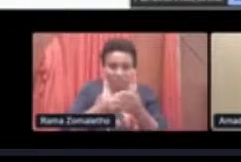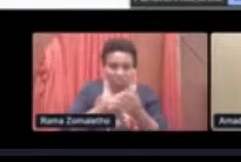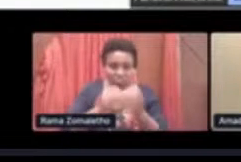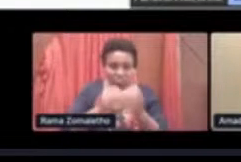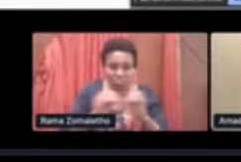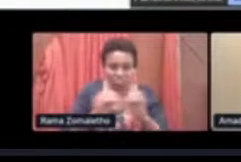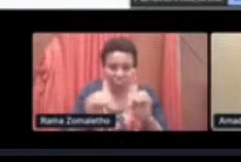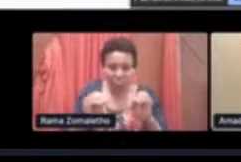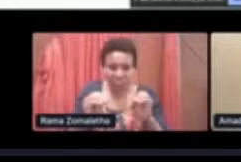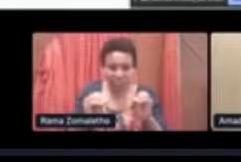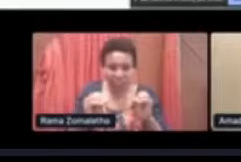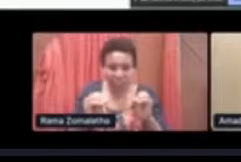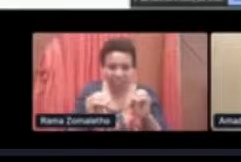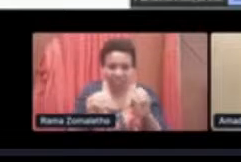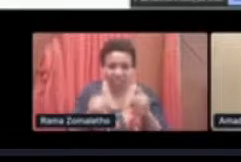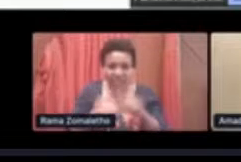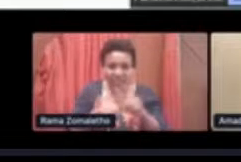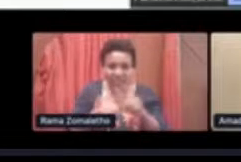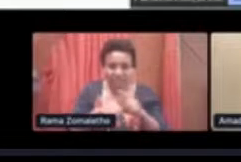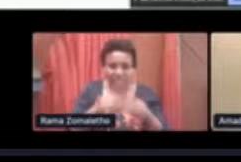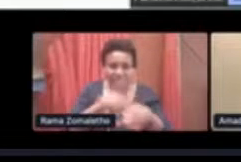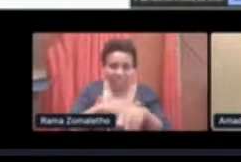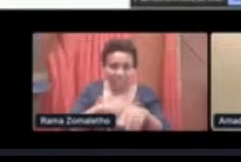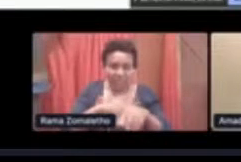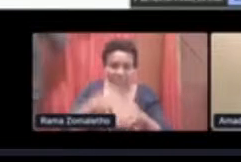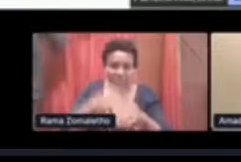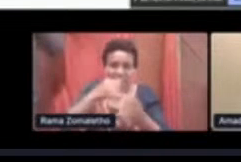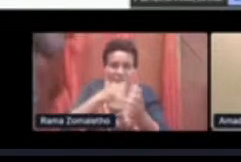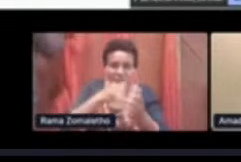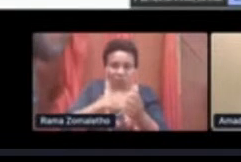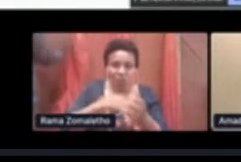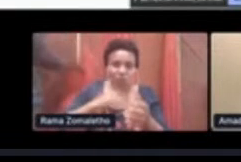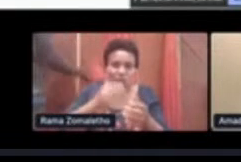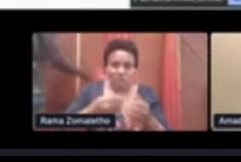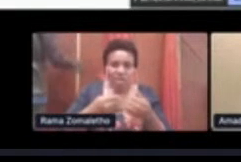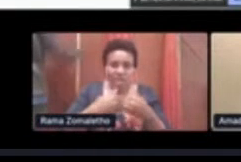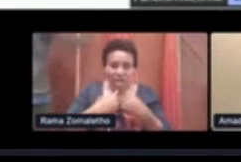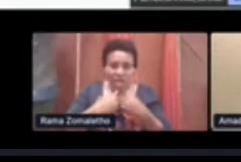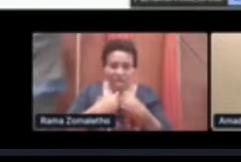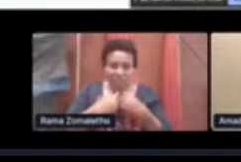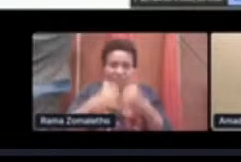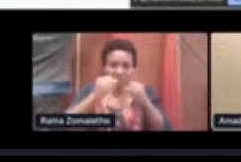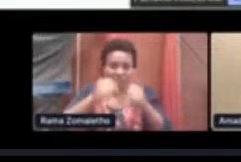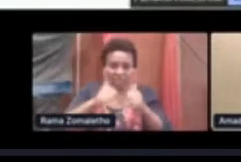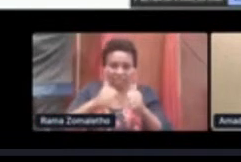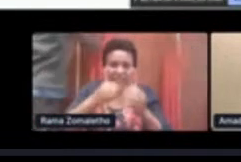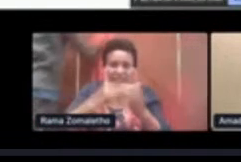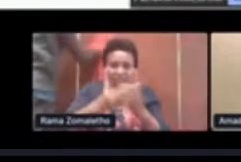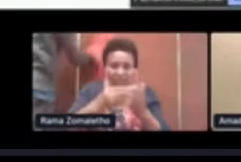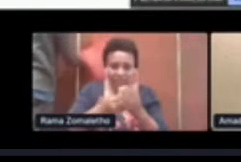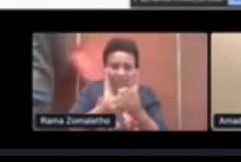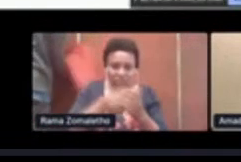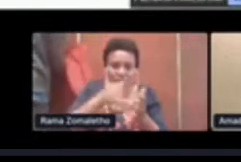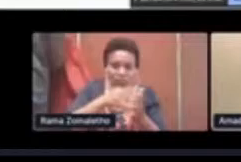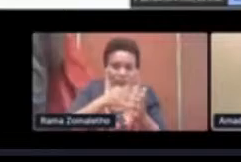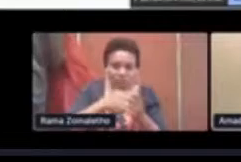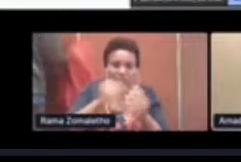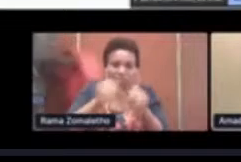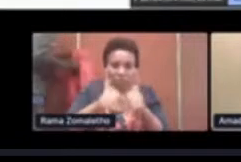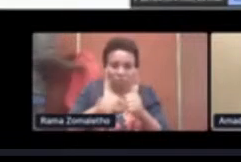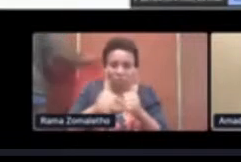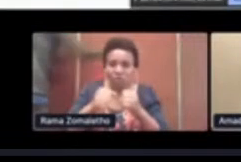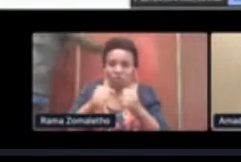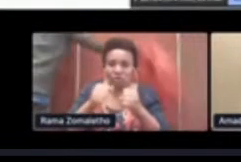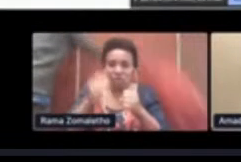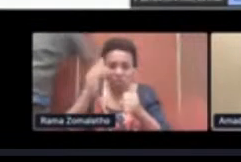And at the Institute, we are looking at, yes, the financial contribution, but also non-financial contribution